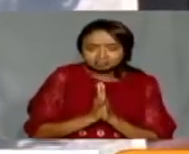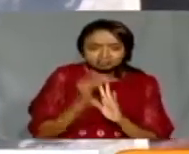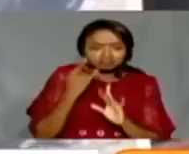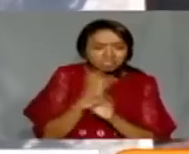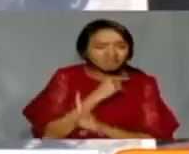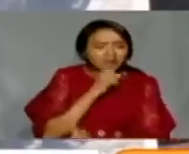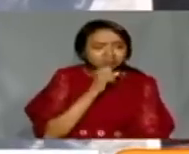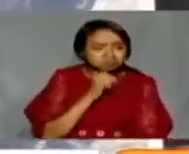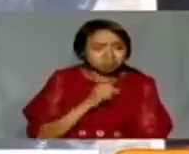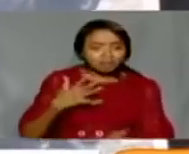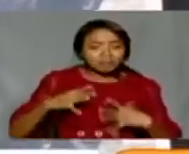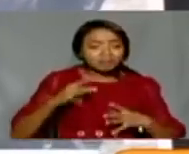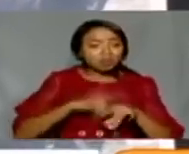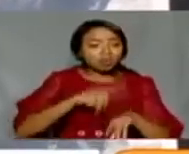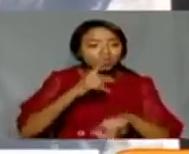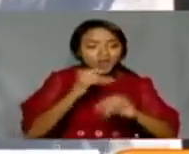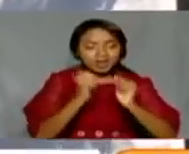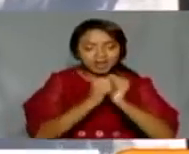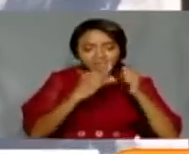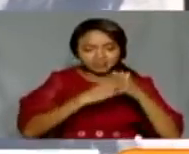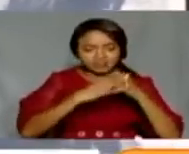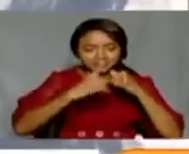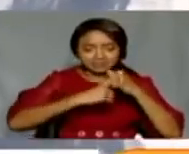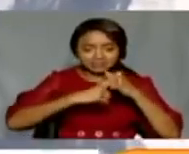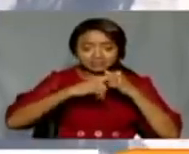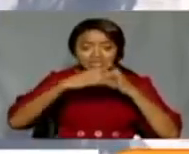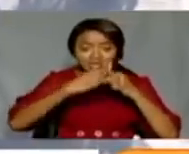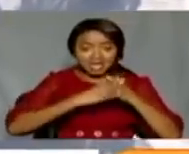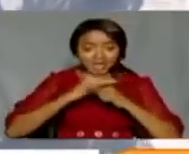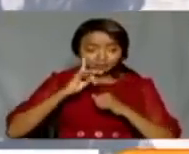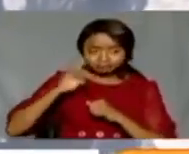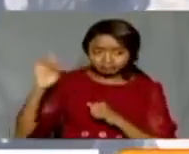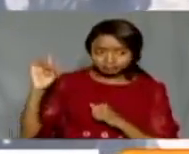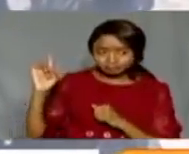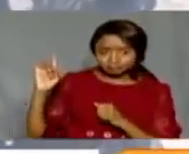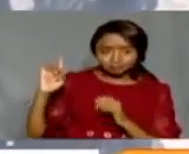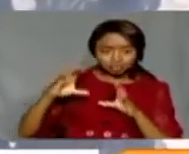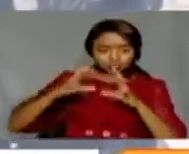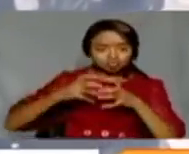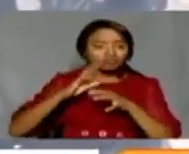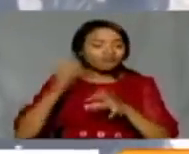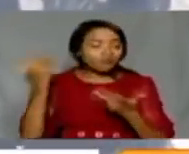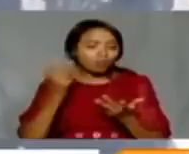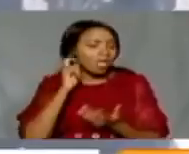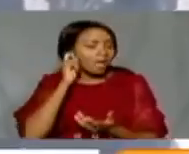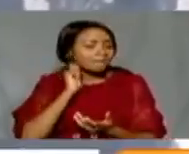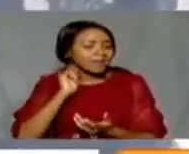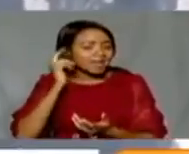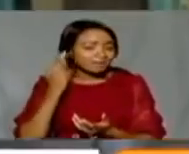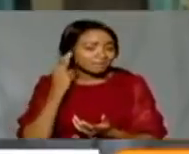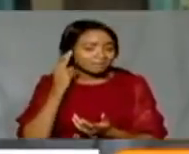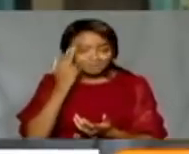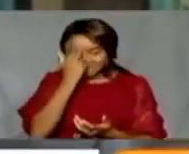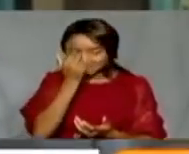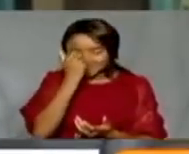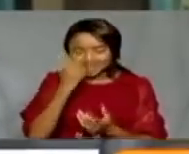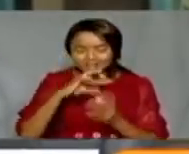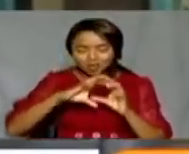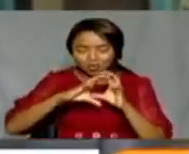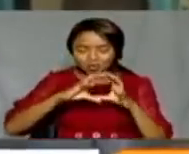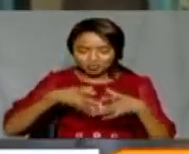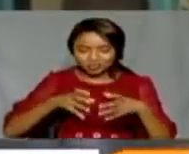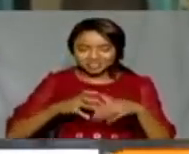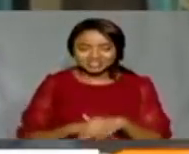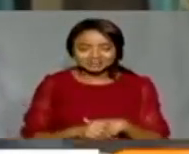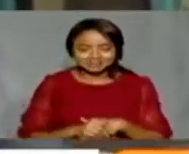The year is 1969, and the picture is of a delegation from the Maasai community to Moi's home. Alikuwa mzuri